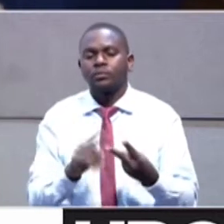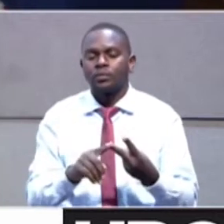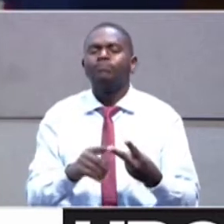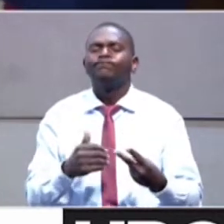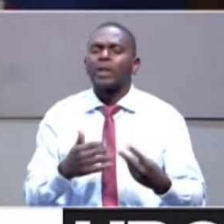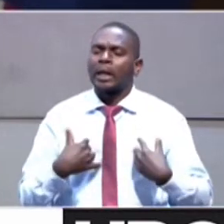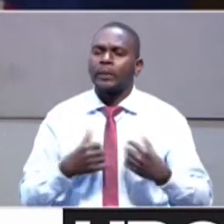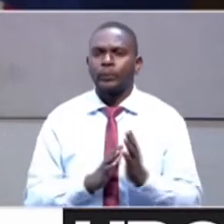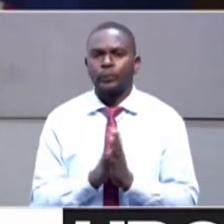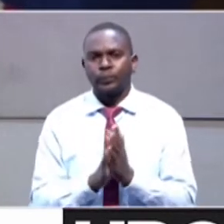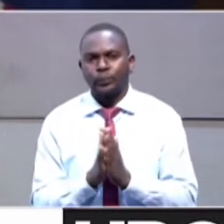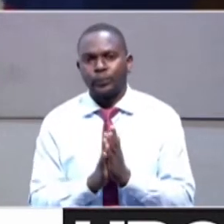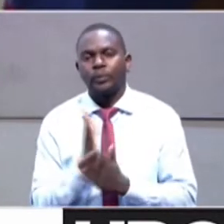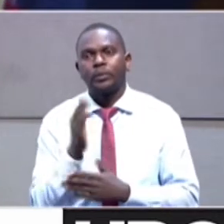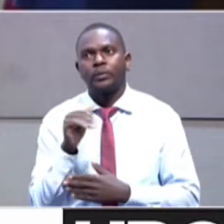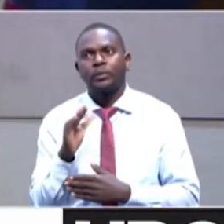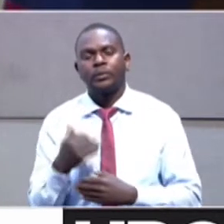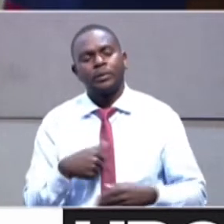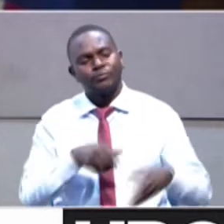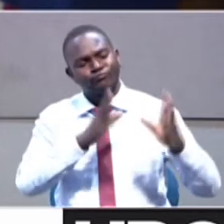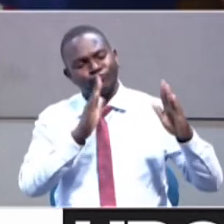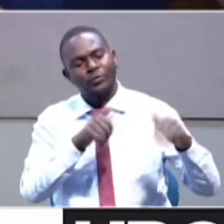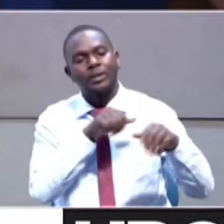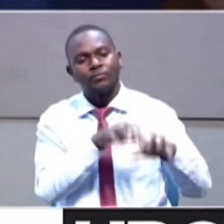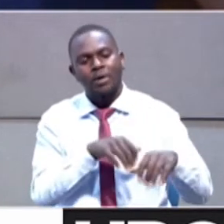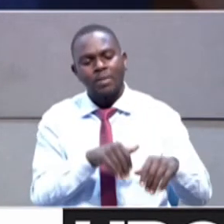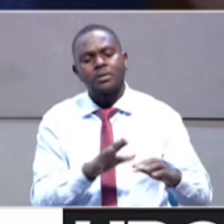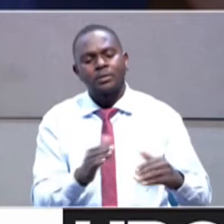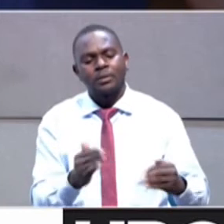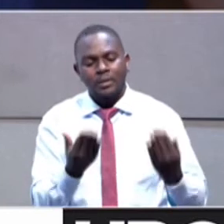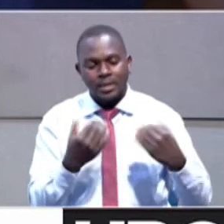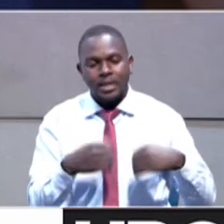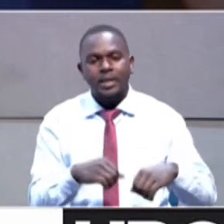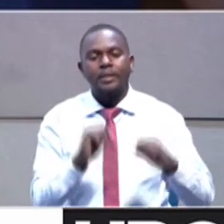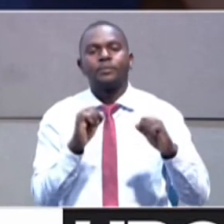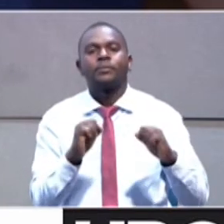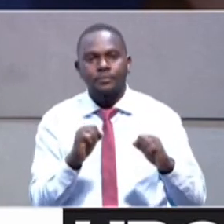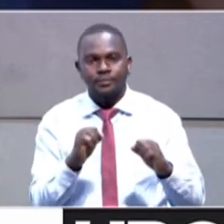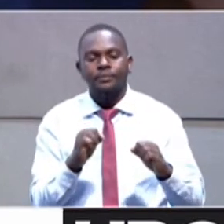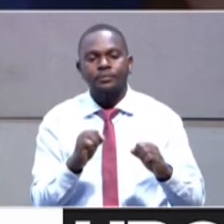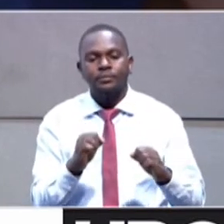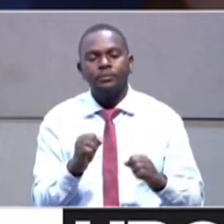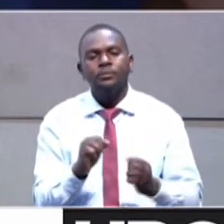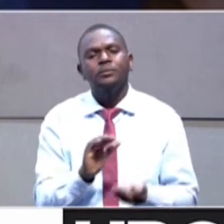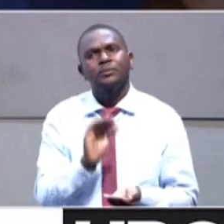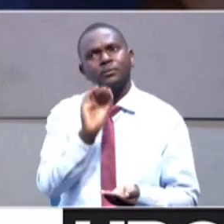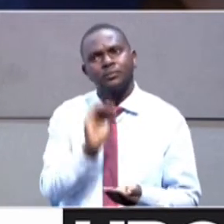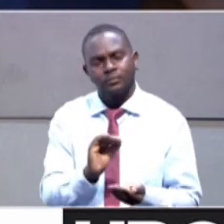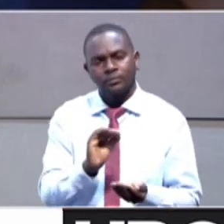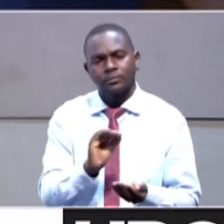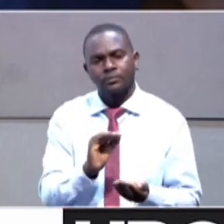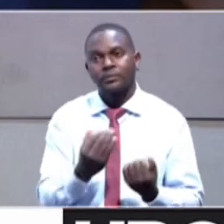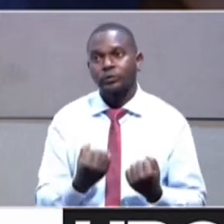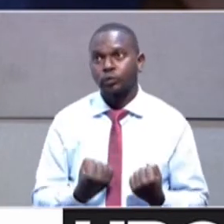impressed me, which I really commend them, is that they've been able to economize